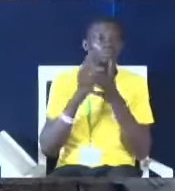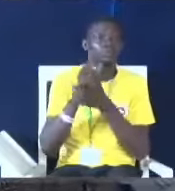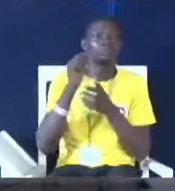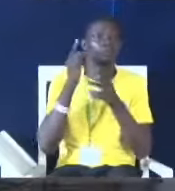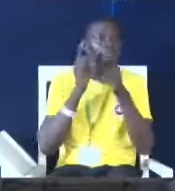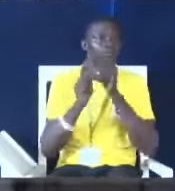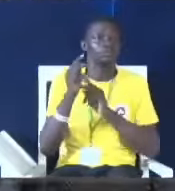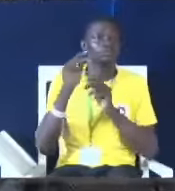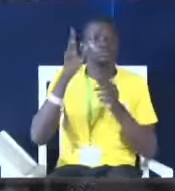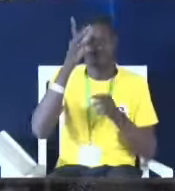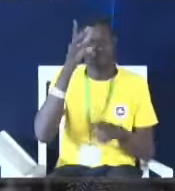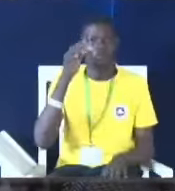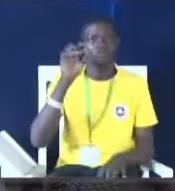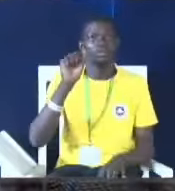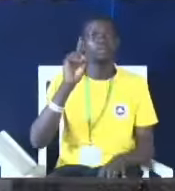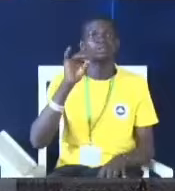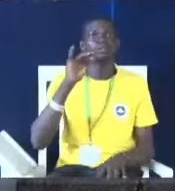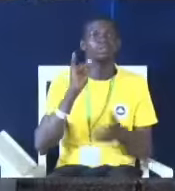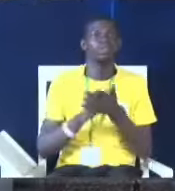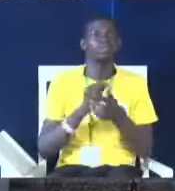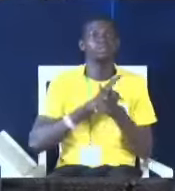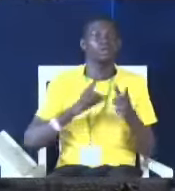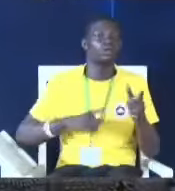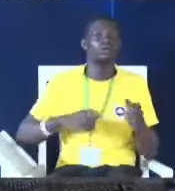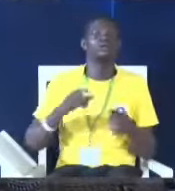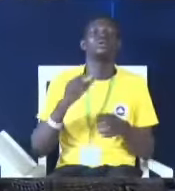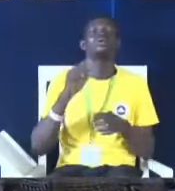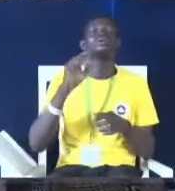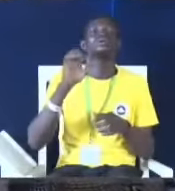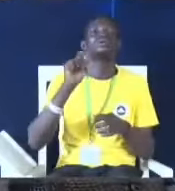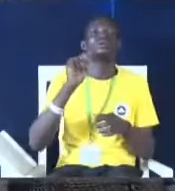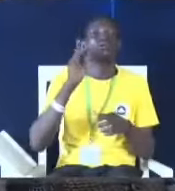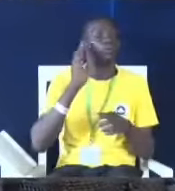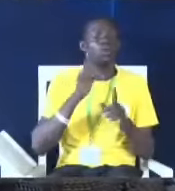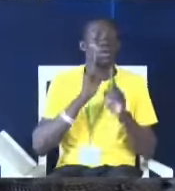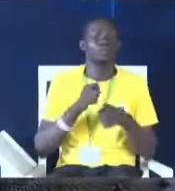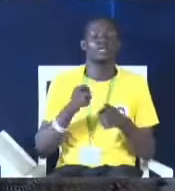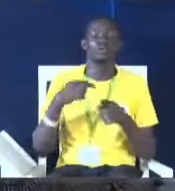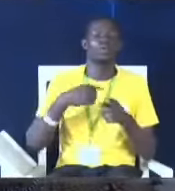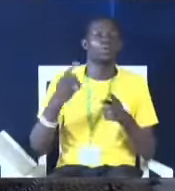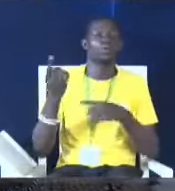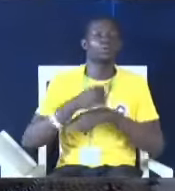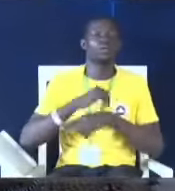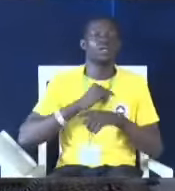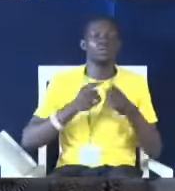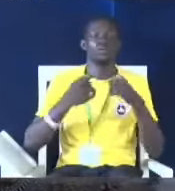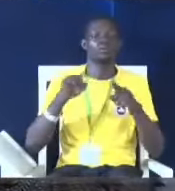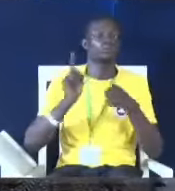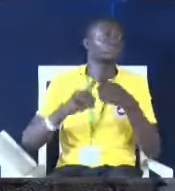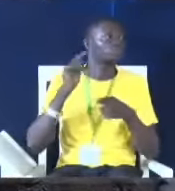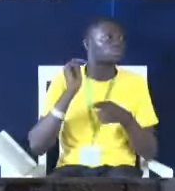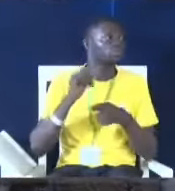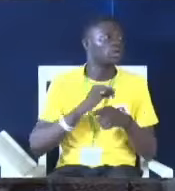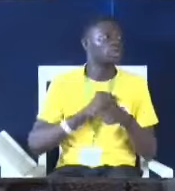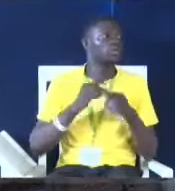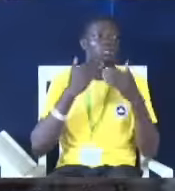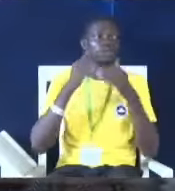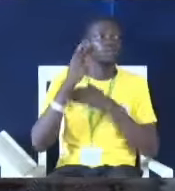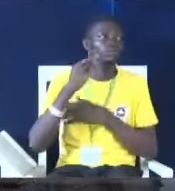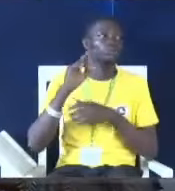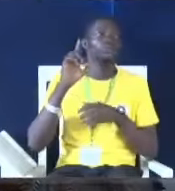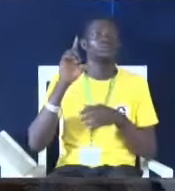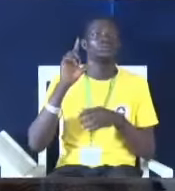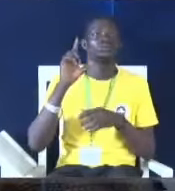from Daddy Adeboye, that the Lord of Inoka Adegara Adeboye will surely answer me, and I will come here to testify. And I thank God in